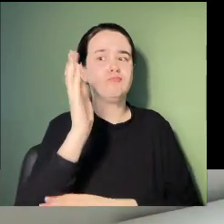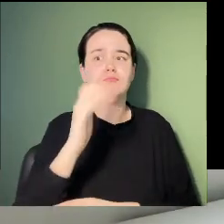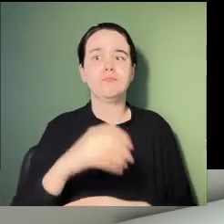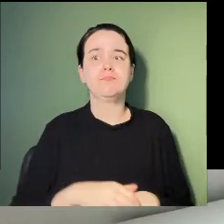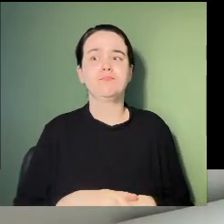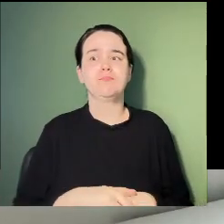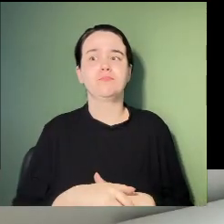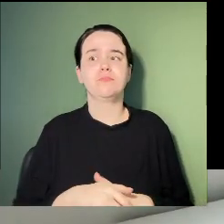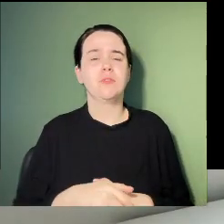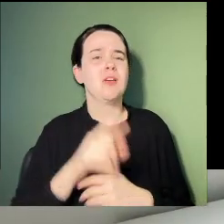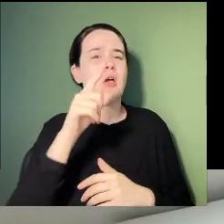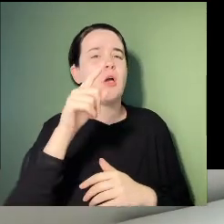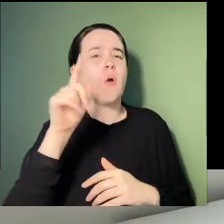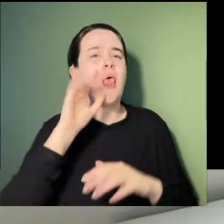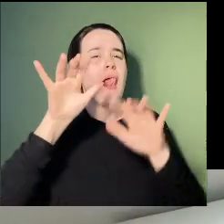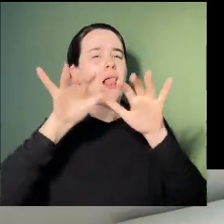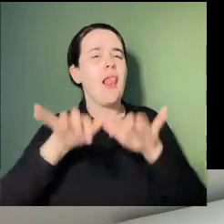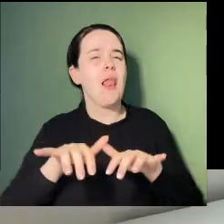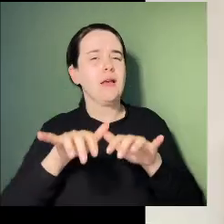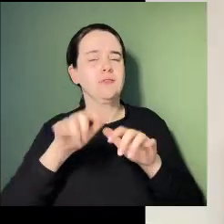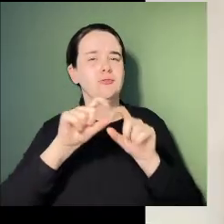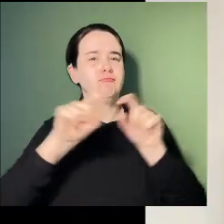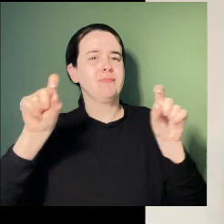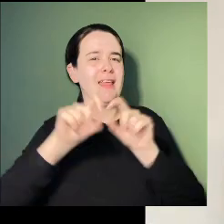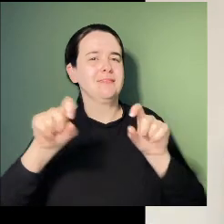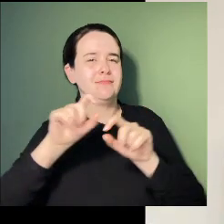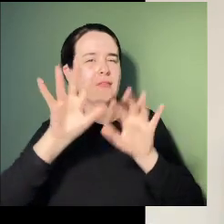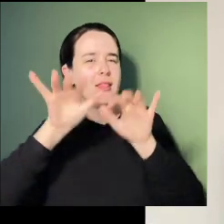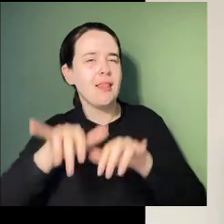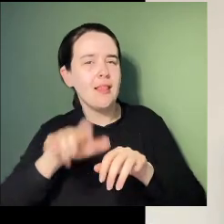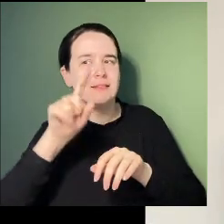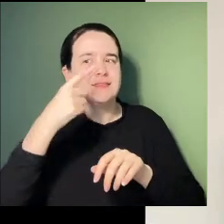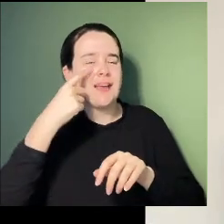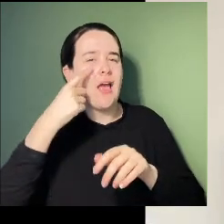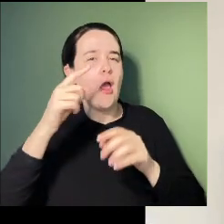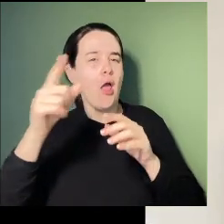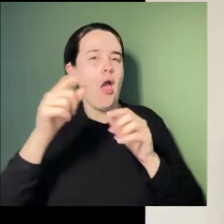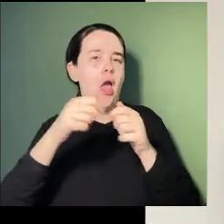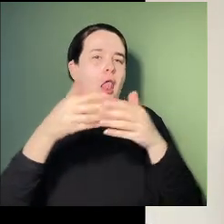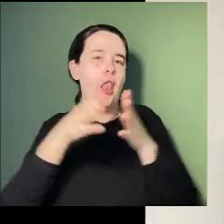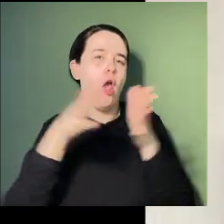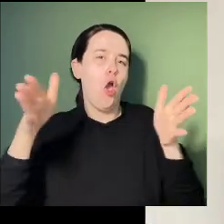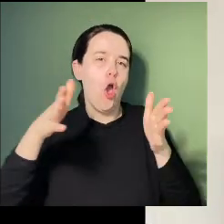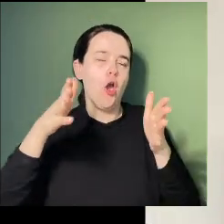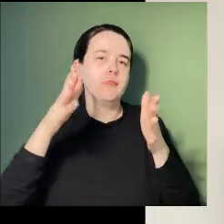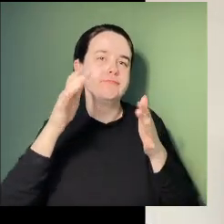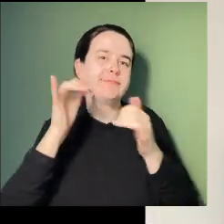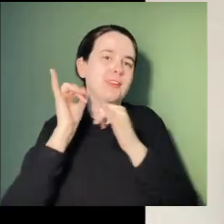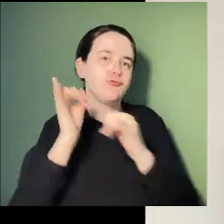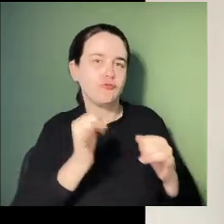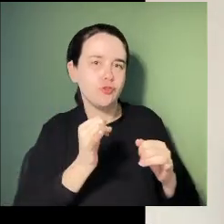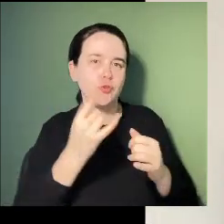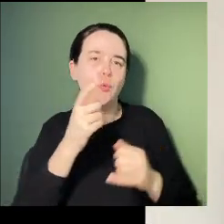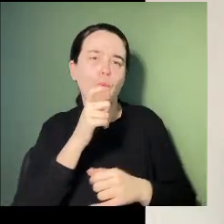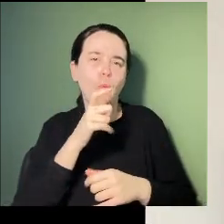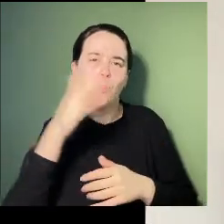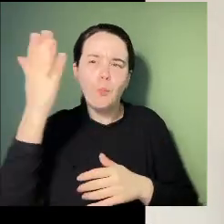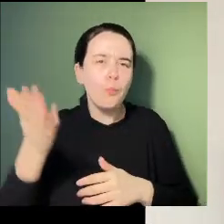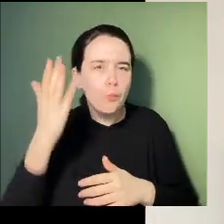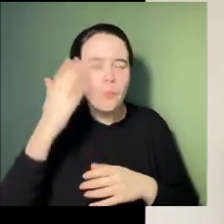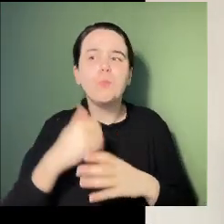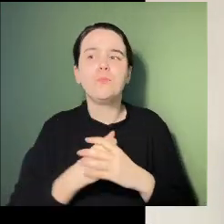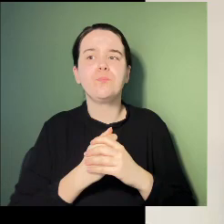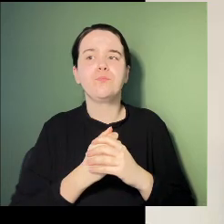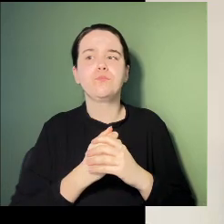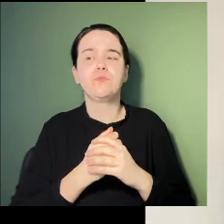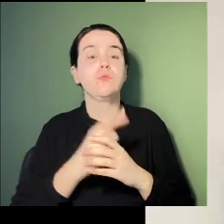longer intros. So I'll just really briefly introduce each of our speakers before I open the floor. Yvonne is a social development